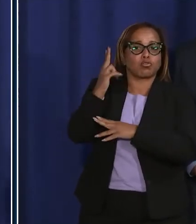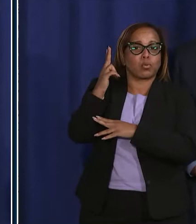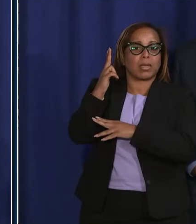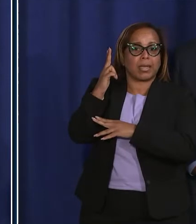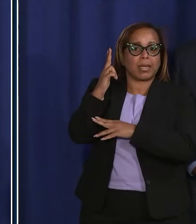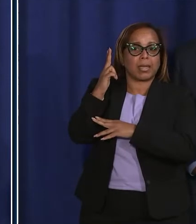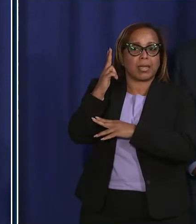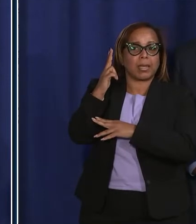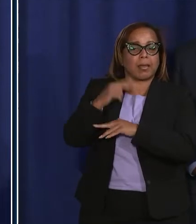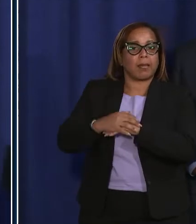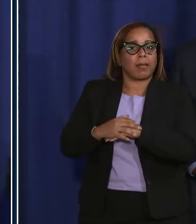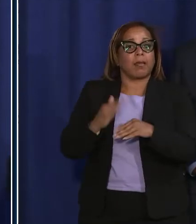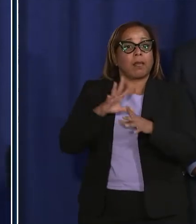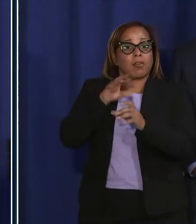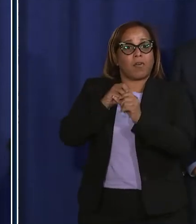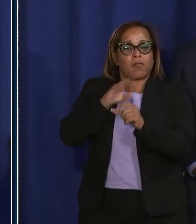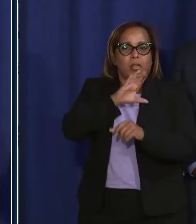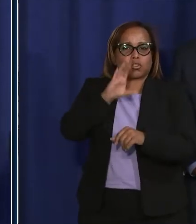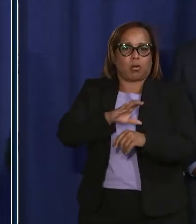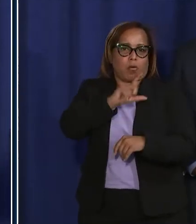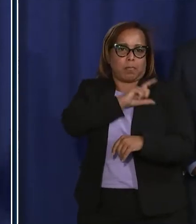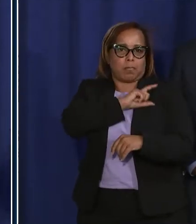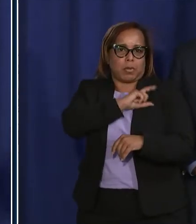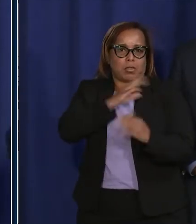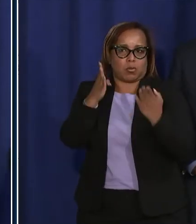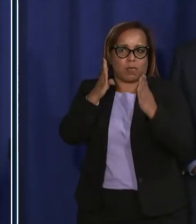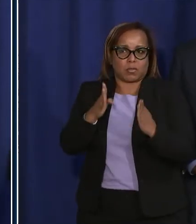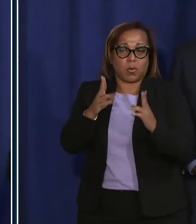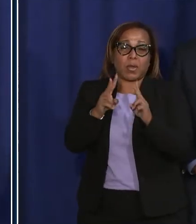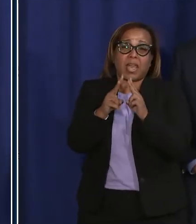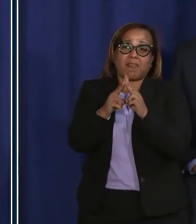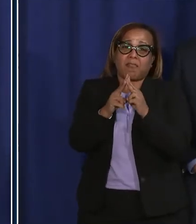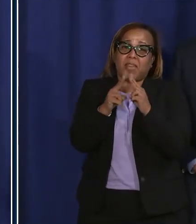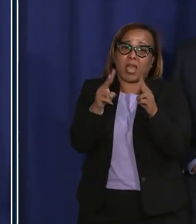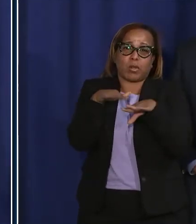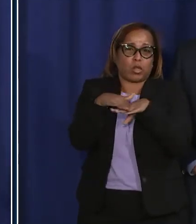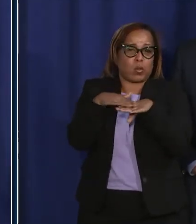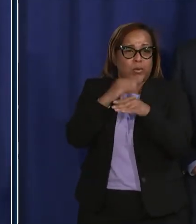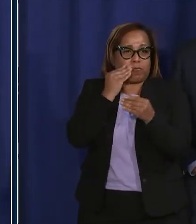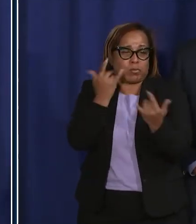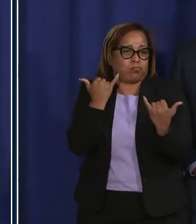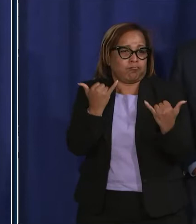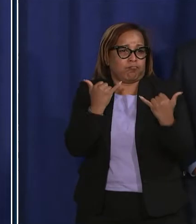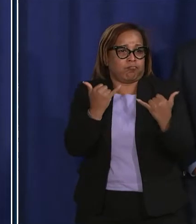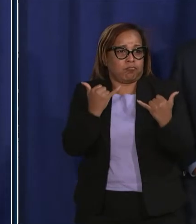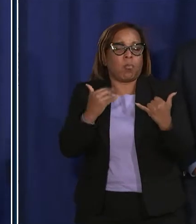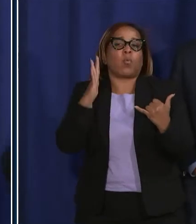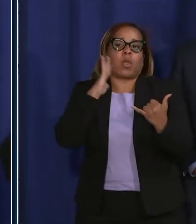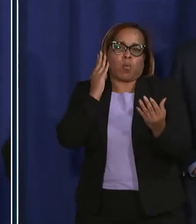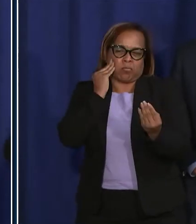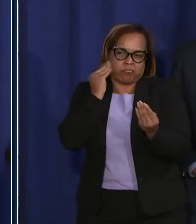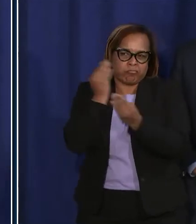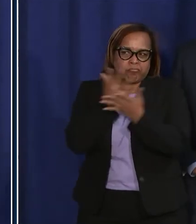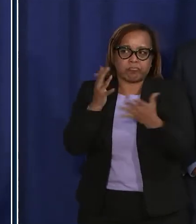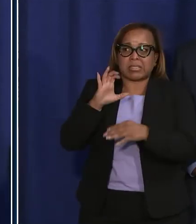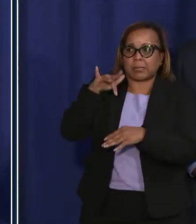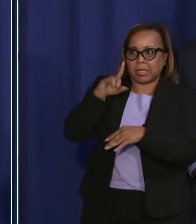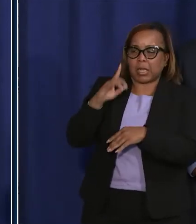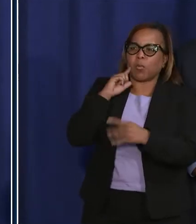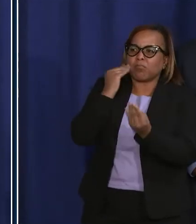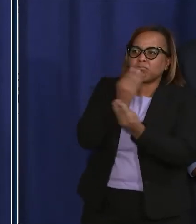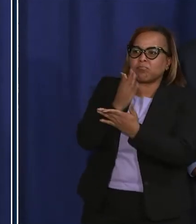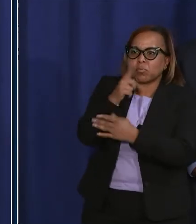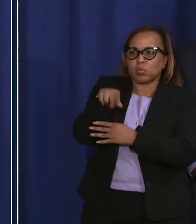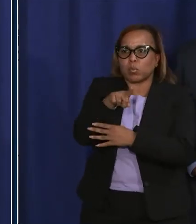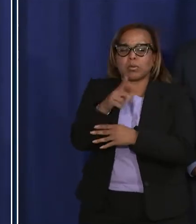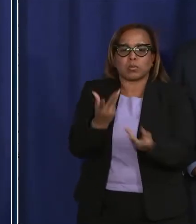shooting involving a Chicago police officer. We have very little information at this point. We'll update you, and CPD will update you as we